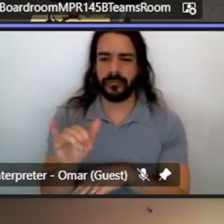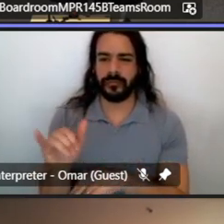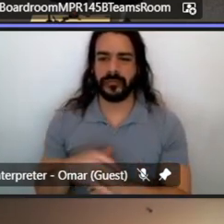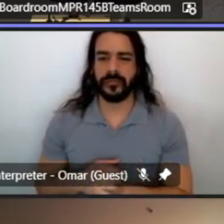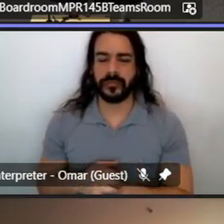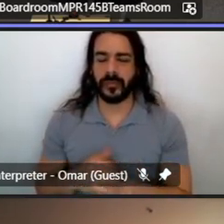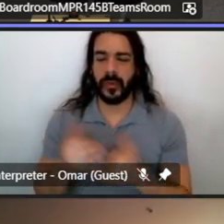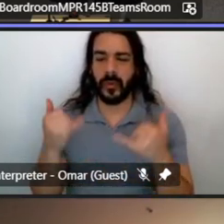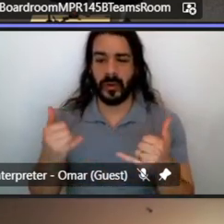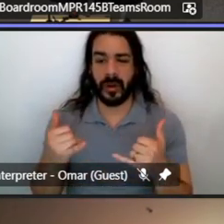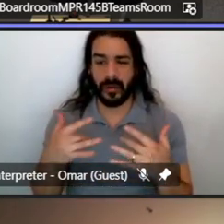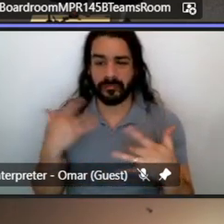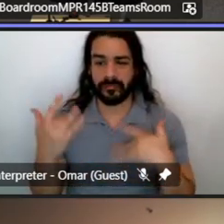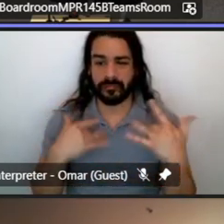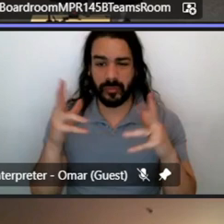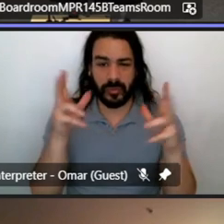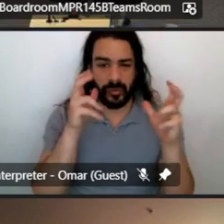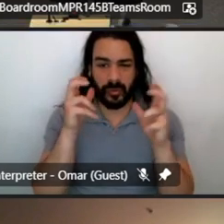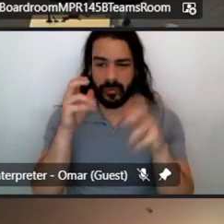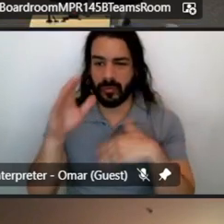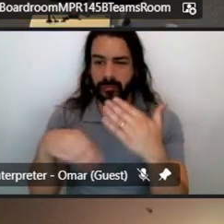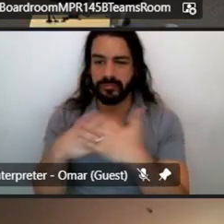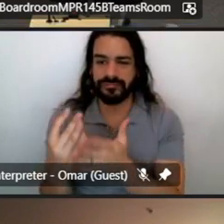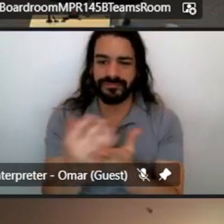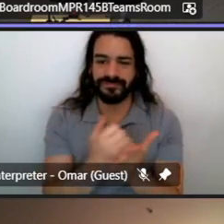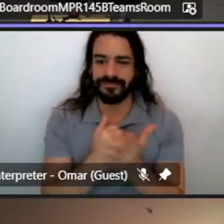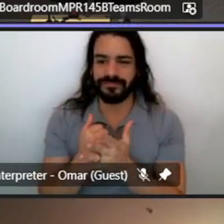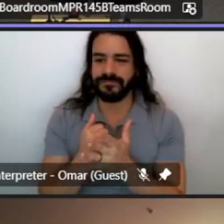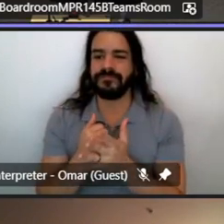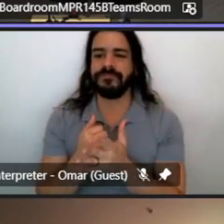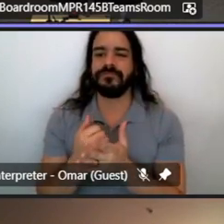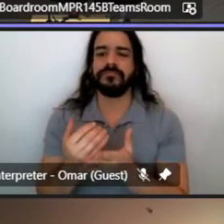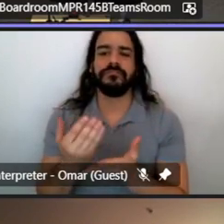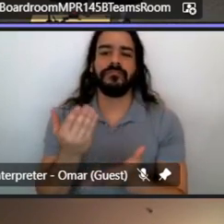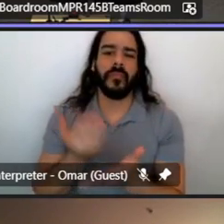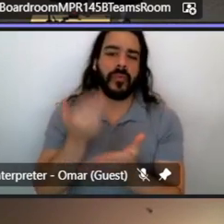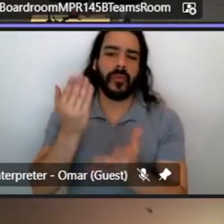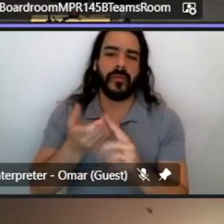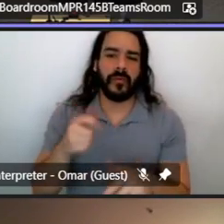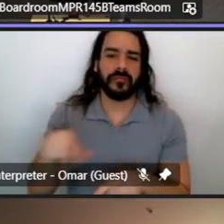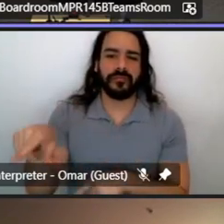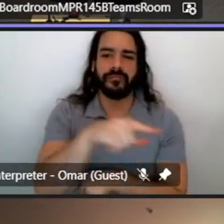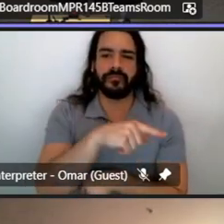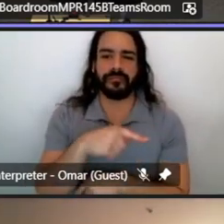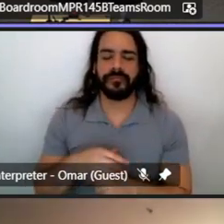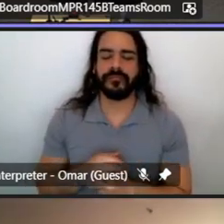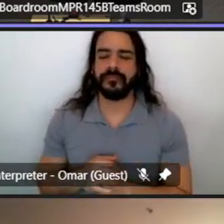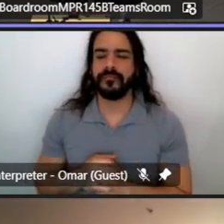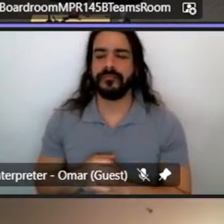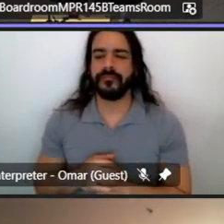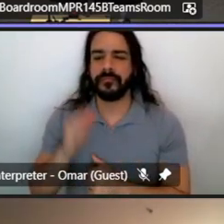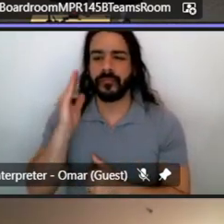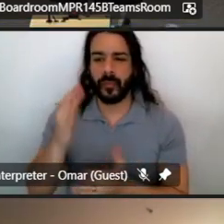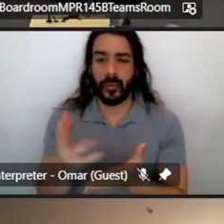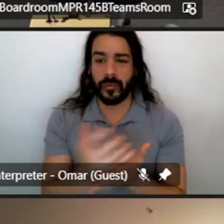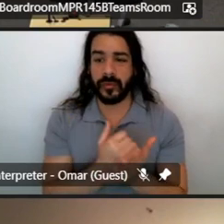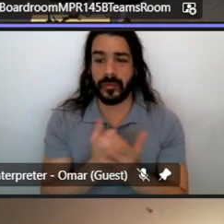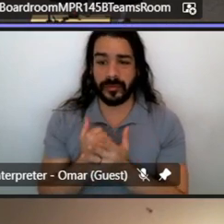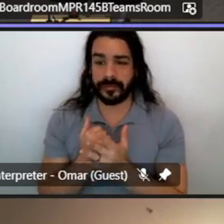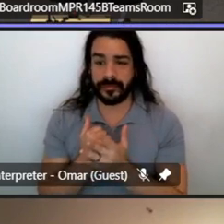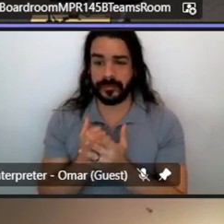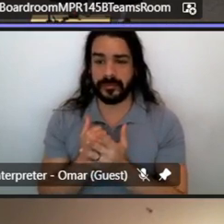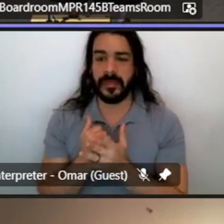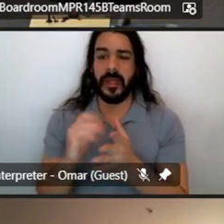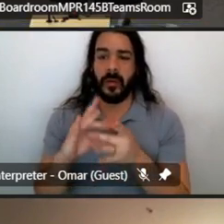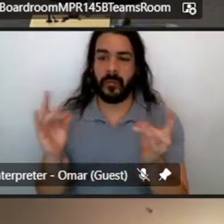to hearing from everyone who's joined us this evening to provide testimony. Now, we'll be taking testimony